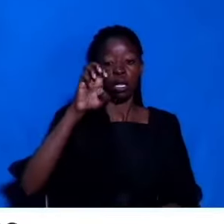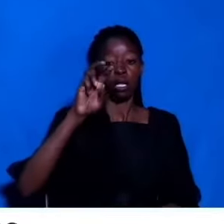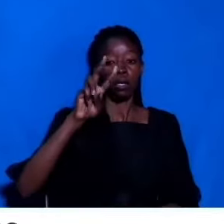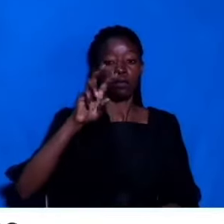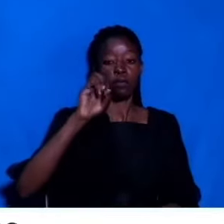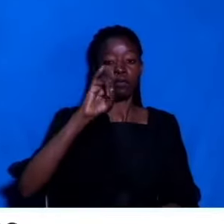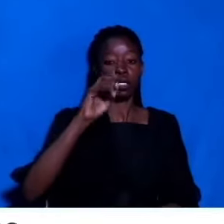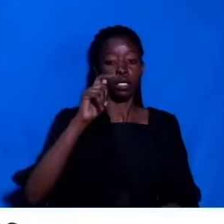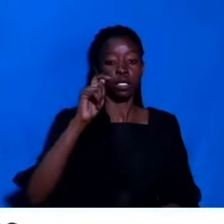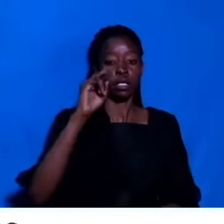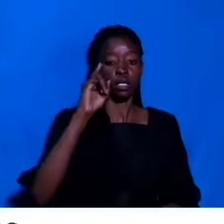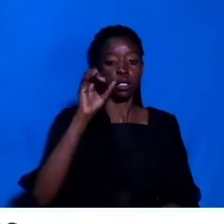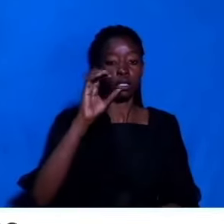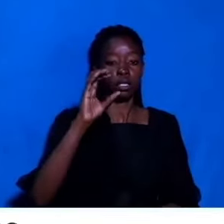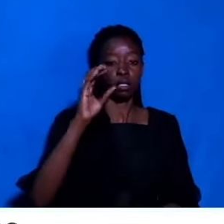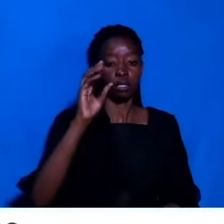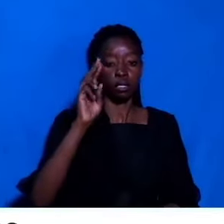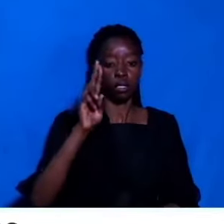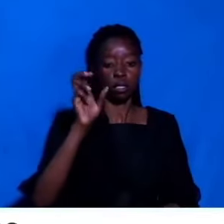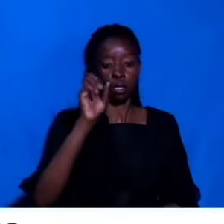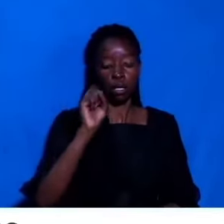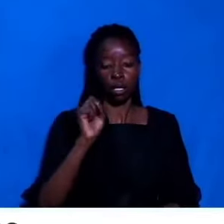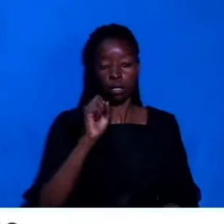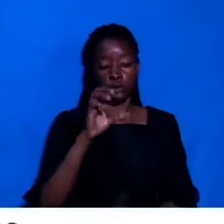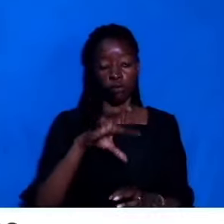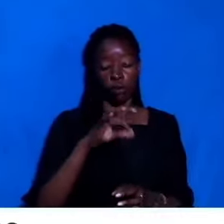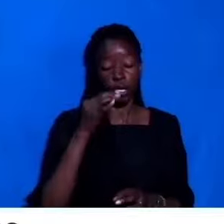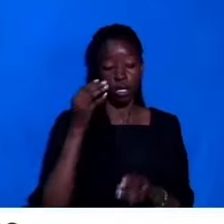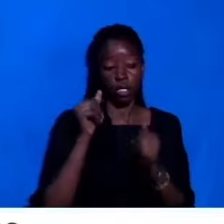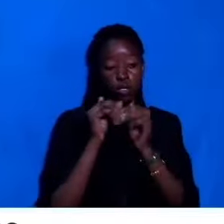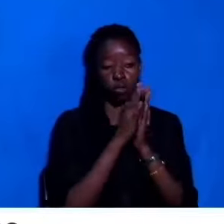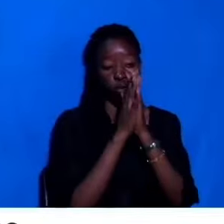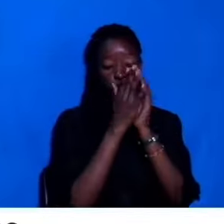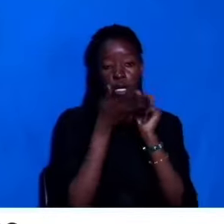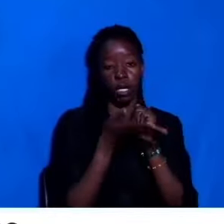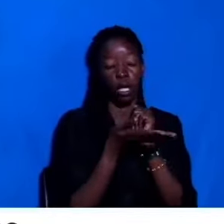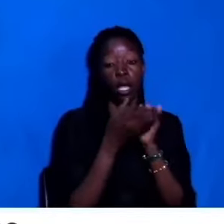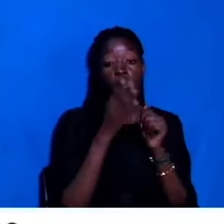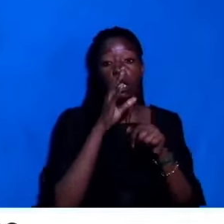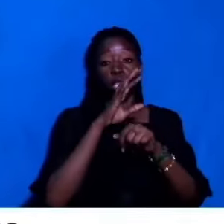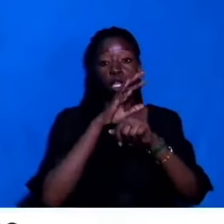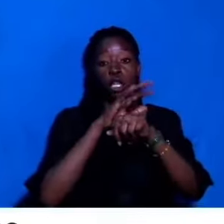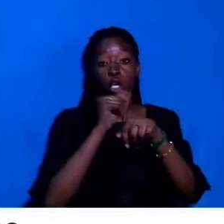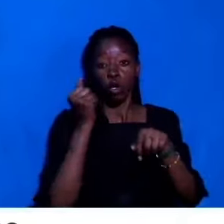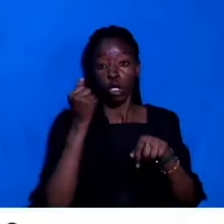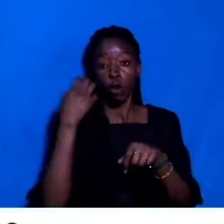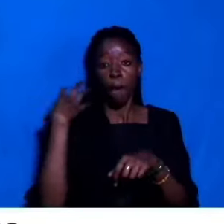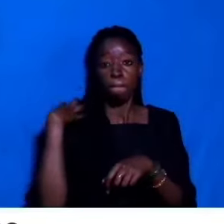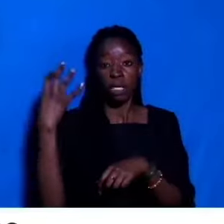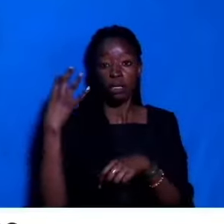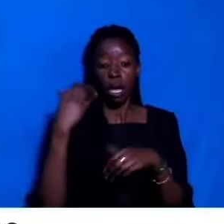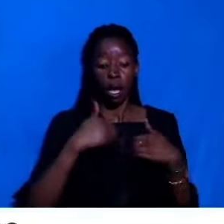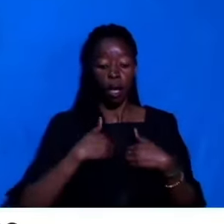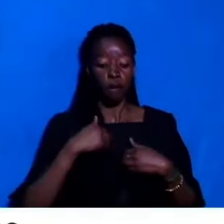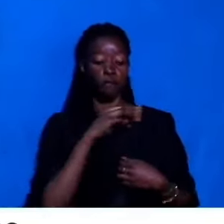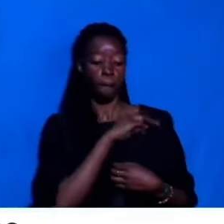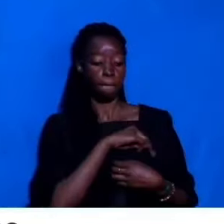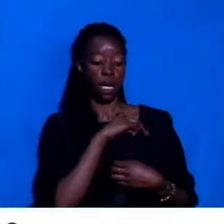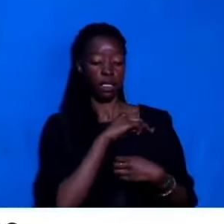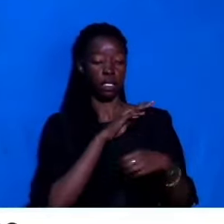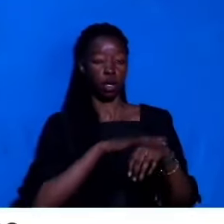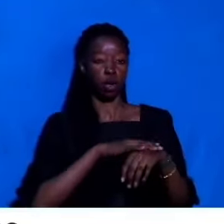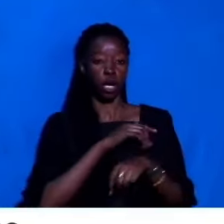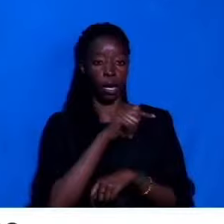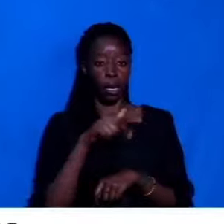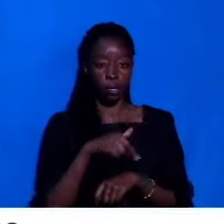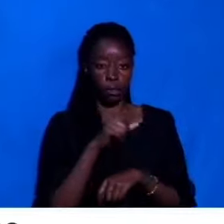to Jesus, "Master, have mercy on us." Verse 13. When he saw them, he had compassion on